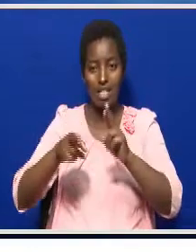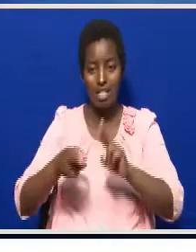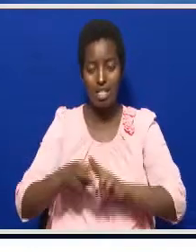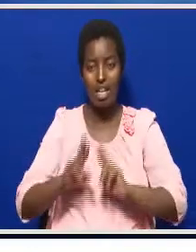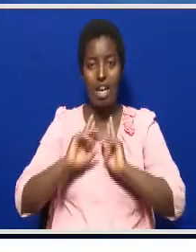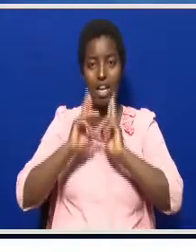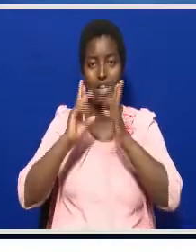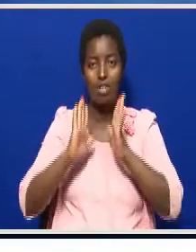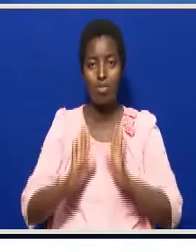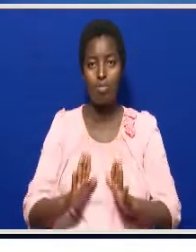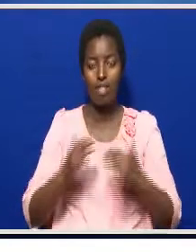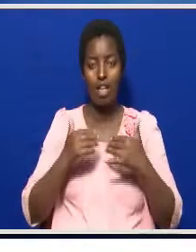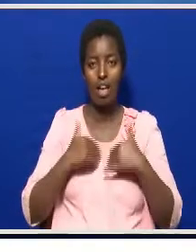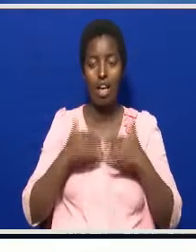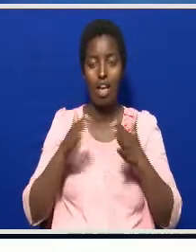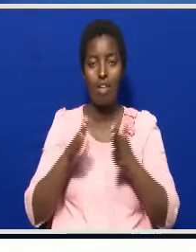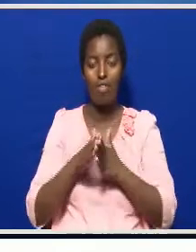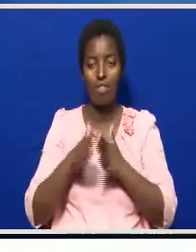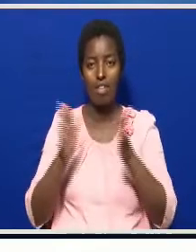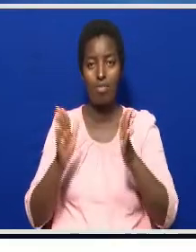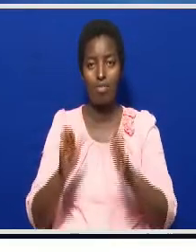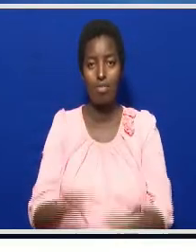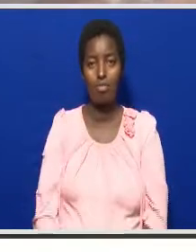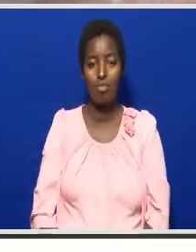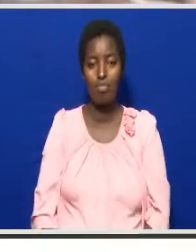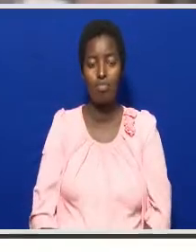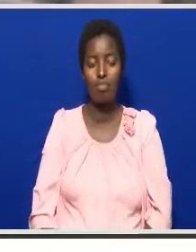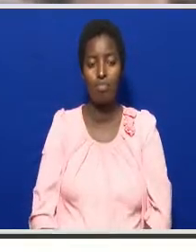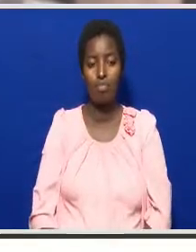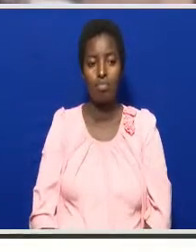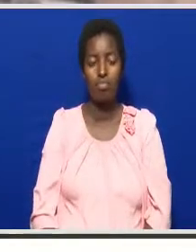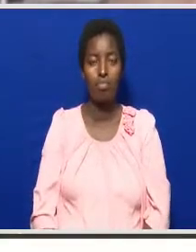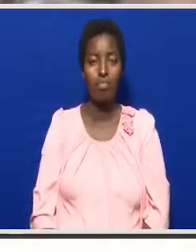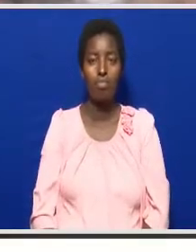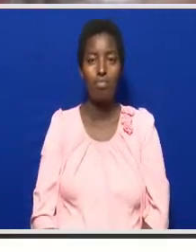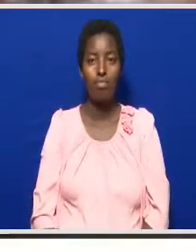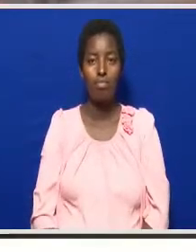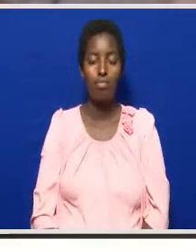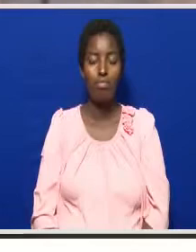our reporter Stella Kariuki narrates.